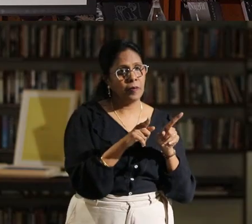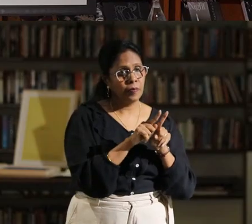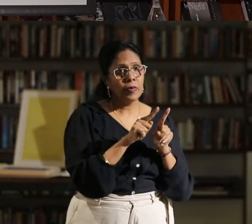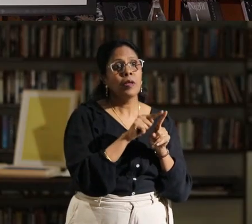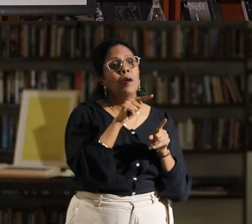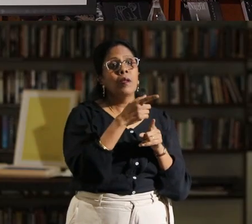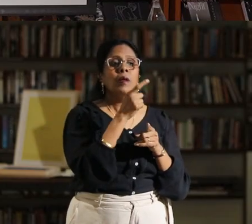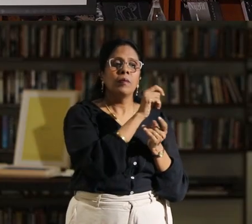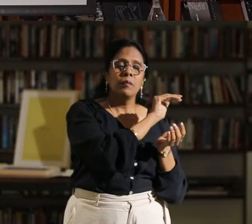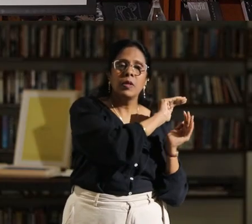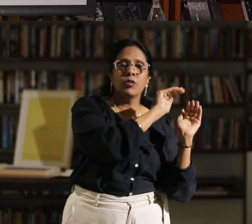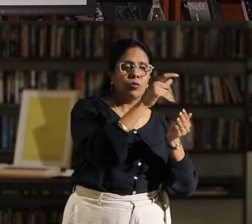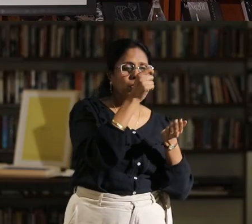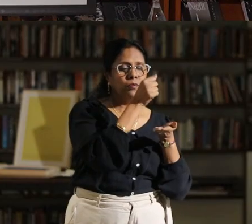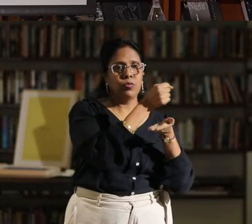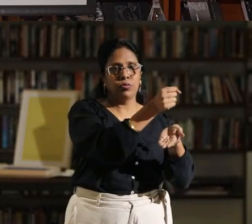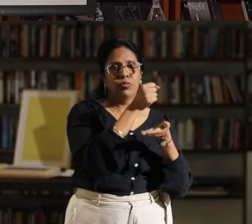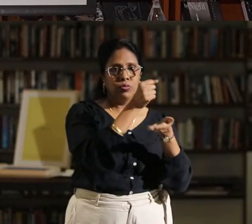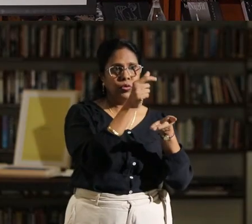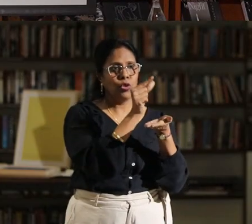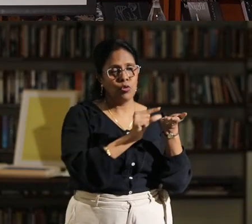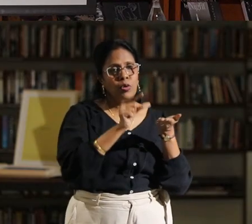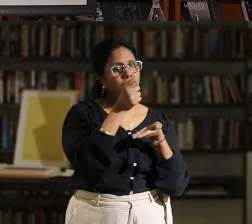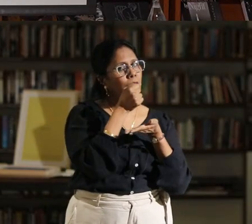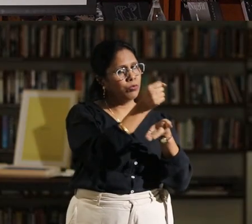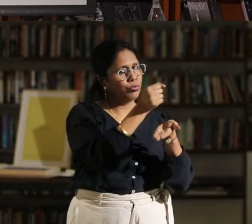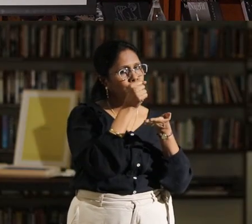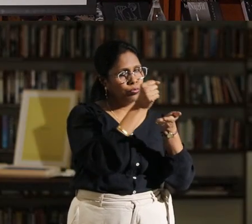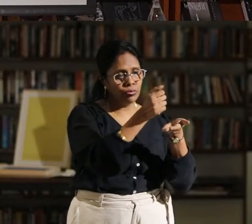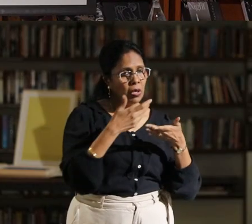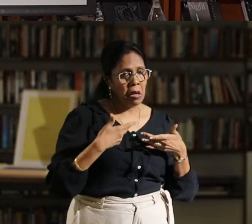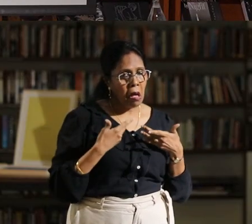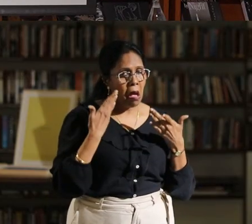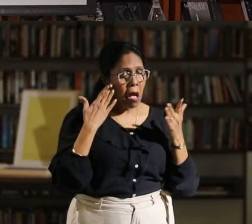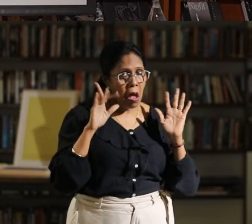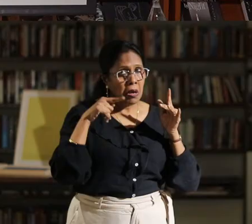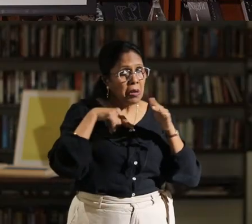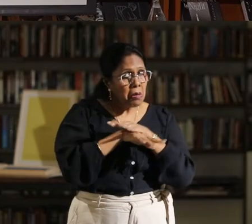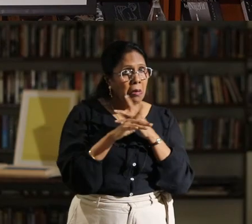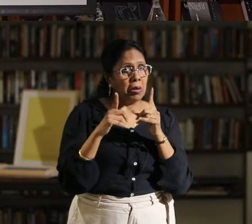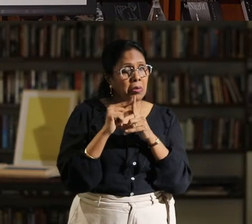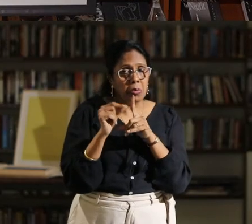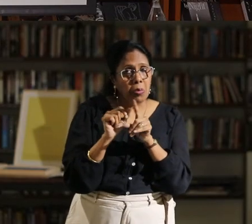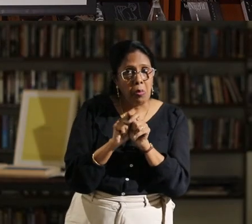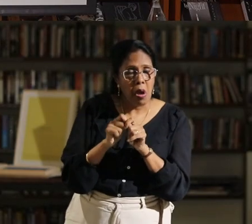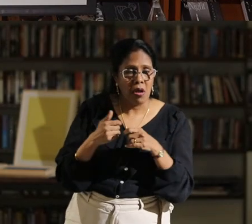continues to give money for this project to the university, but I have no clue what's happening to it now.